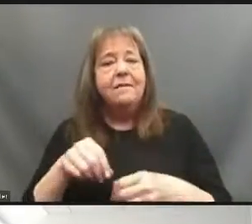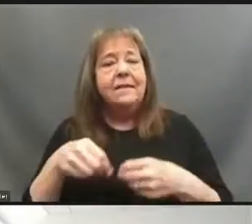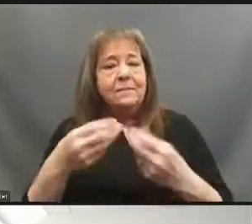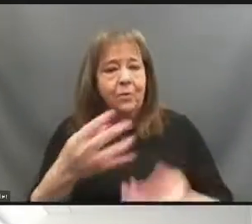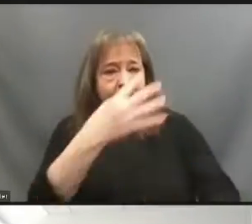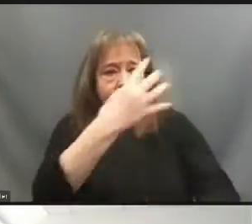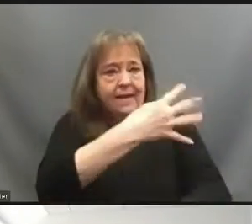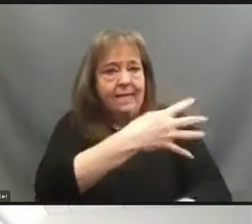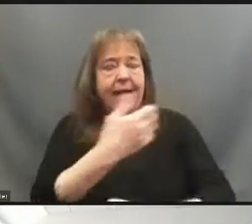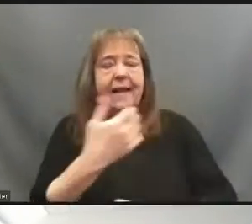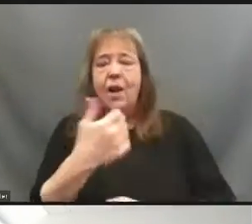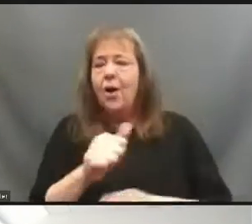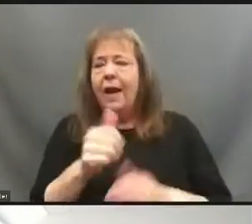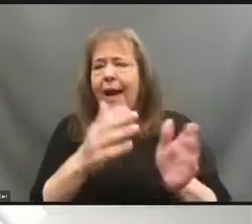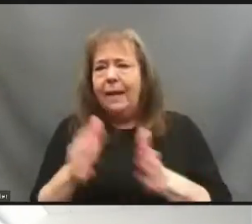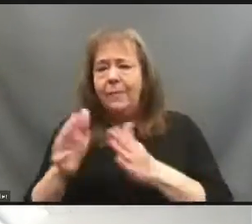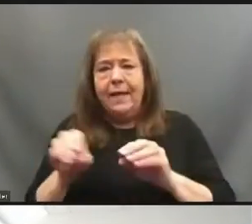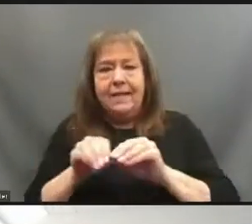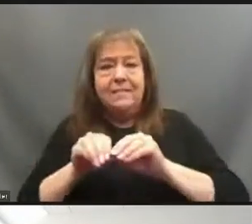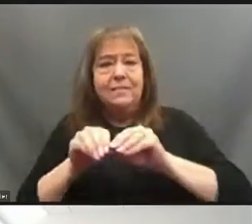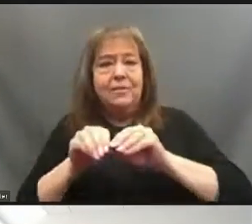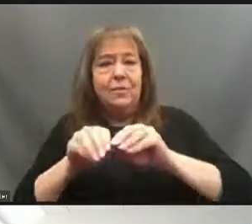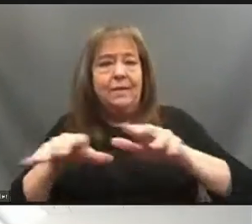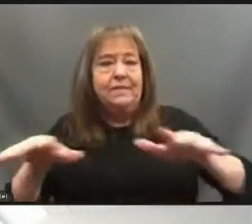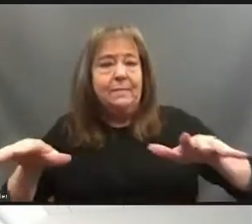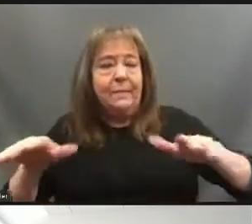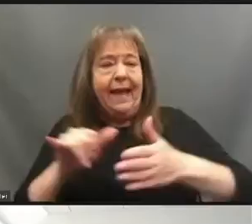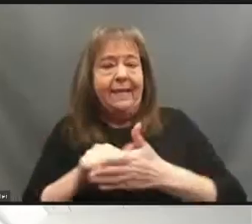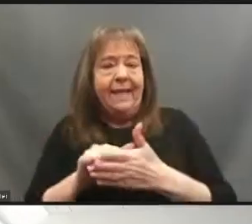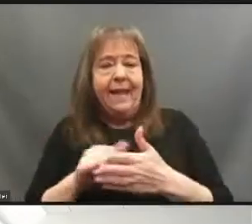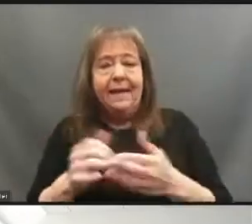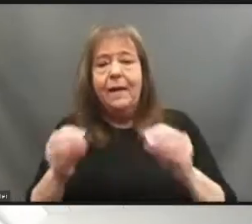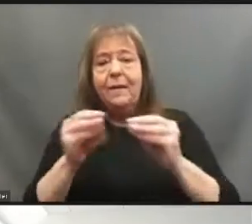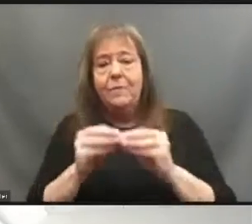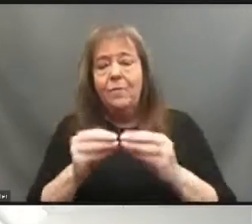expand that or make that more available to people?